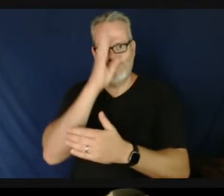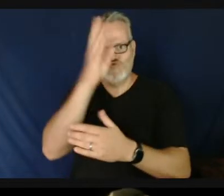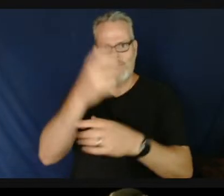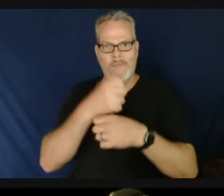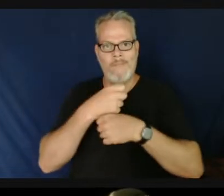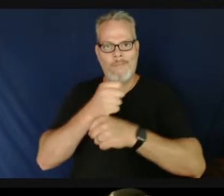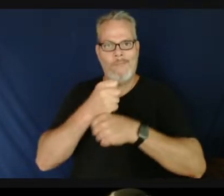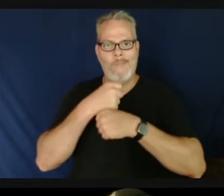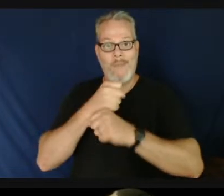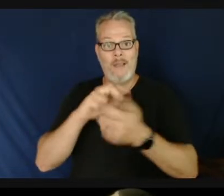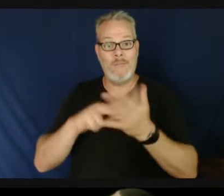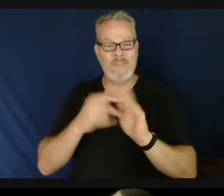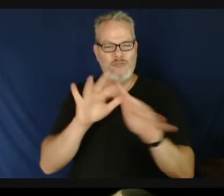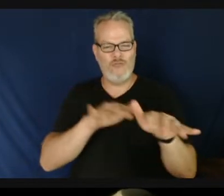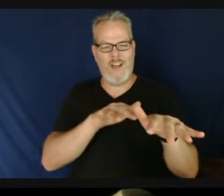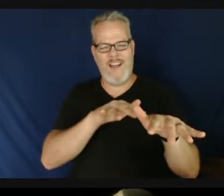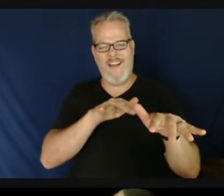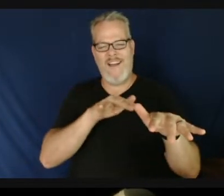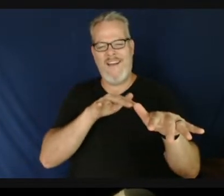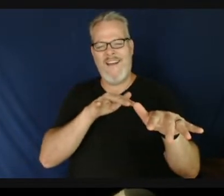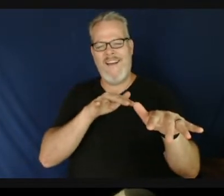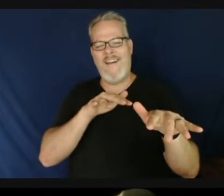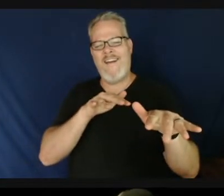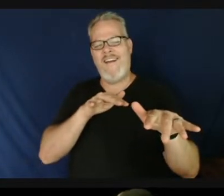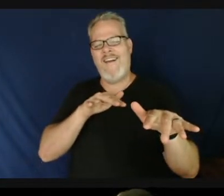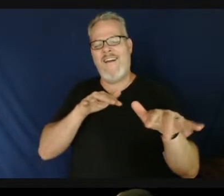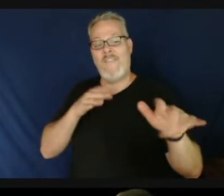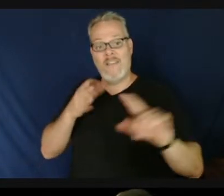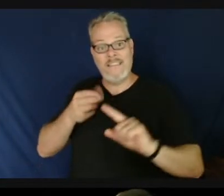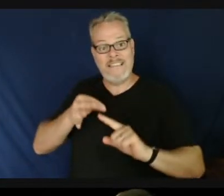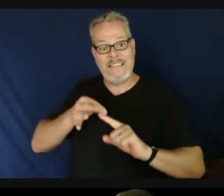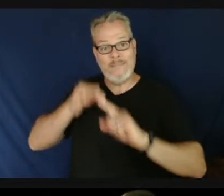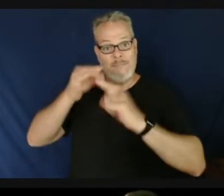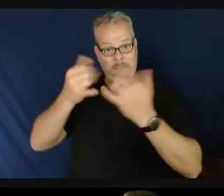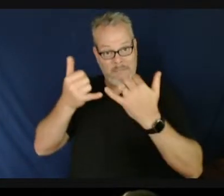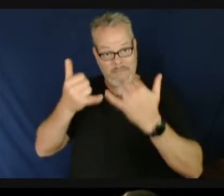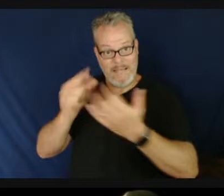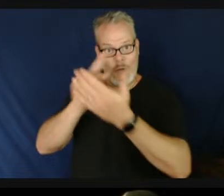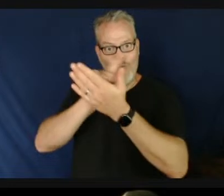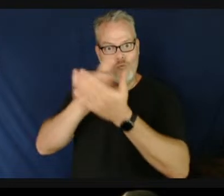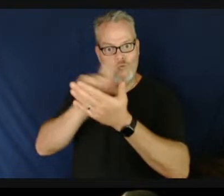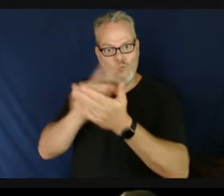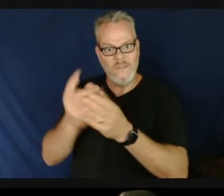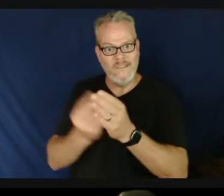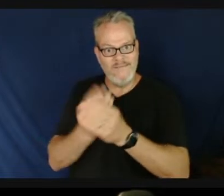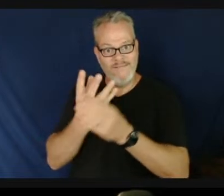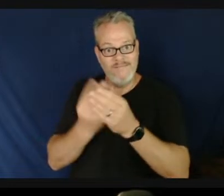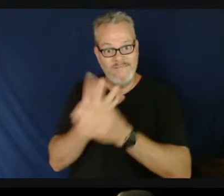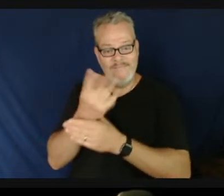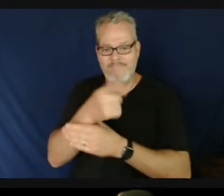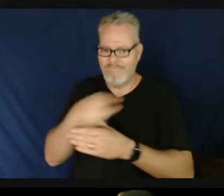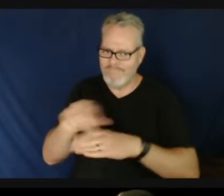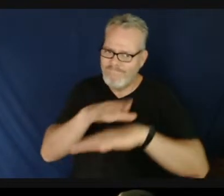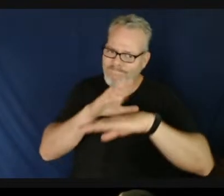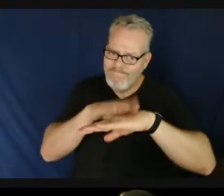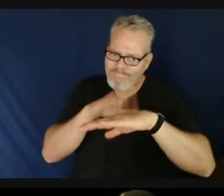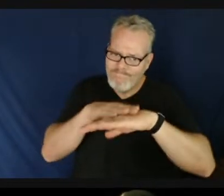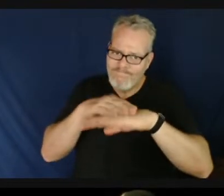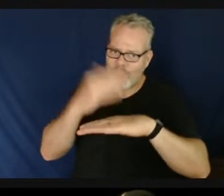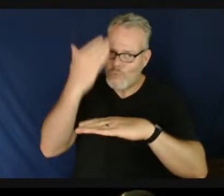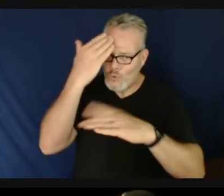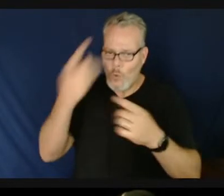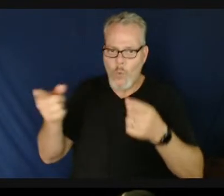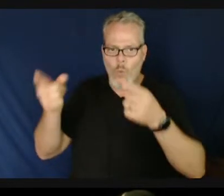traffic congestion, especially now that we're having these episodes weekly. So be aware of what's going on inside and outside the